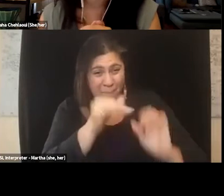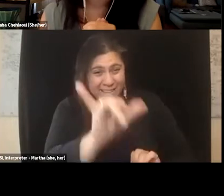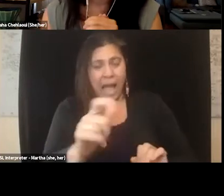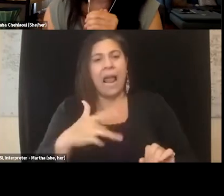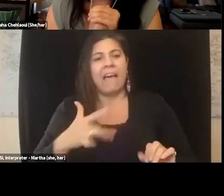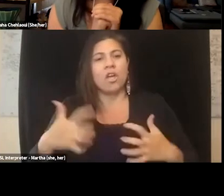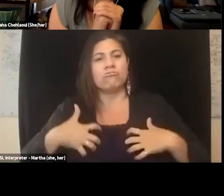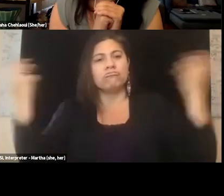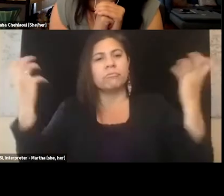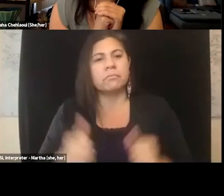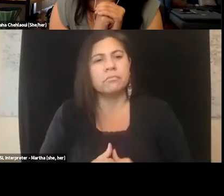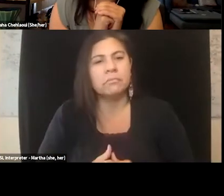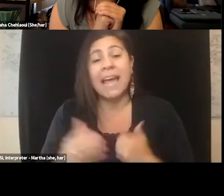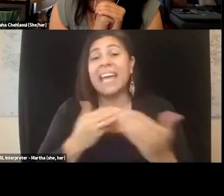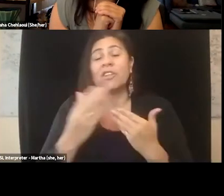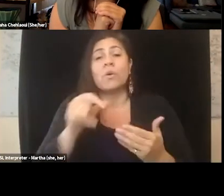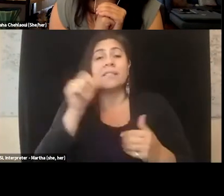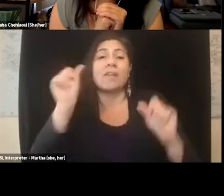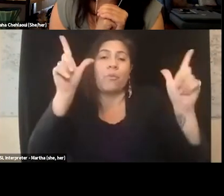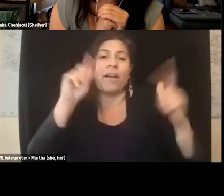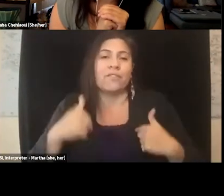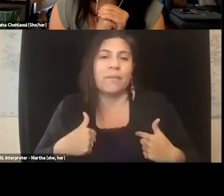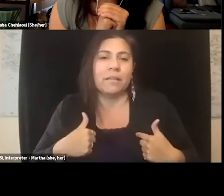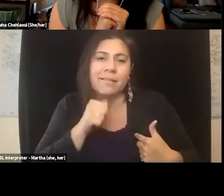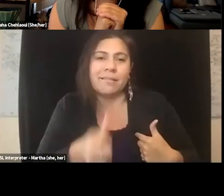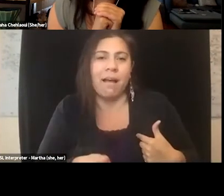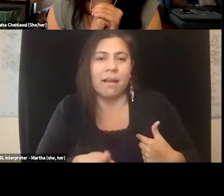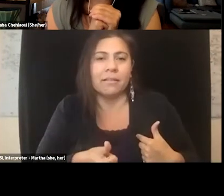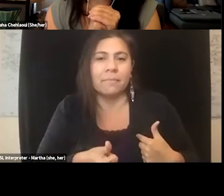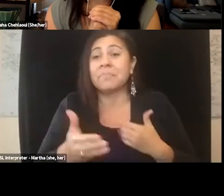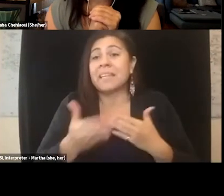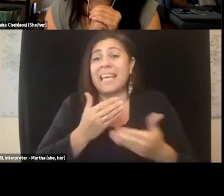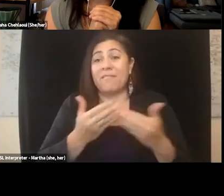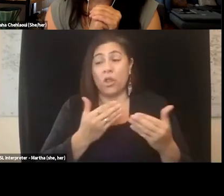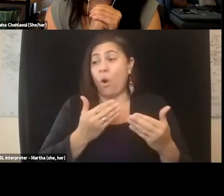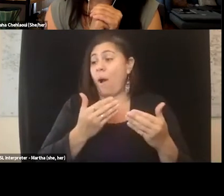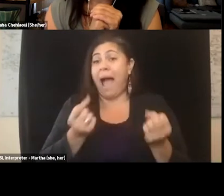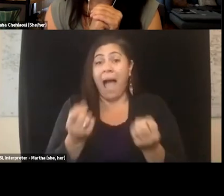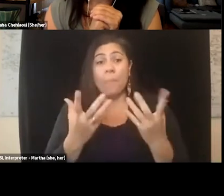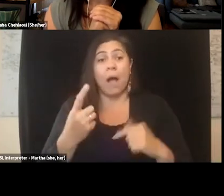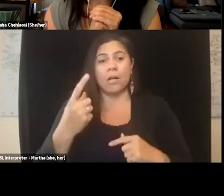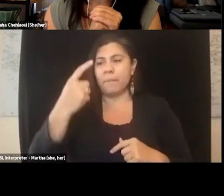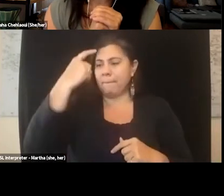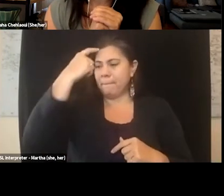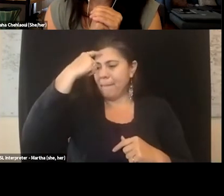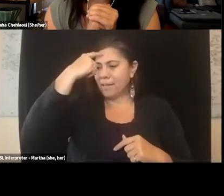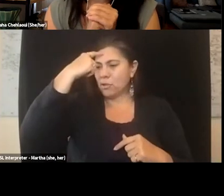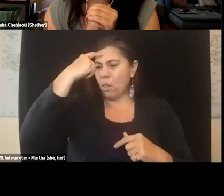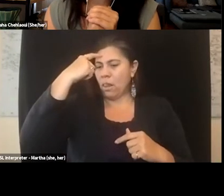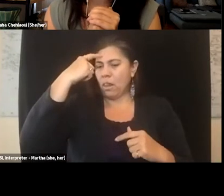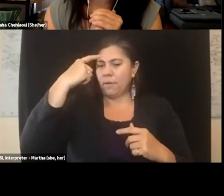surprise to me. I think the amount of mental space the Middle